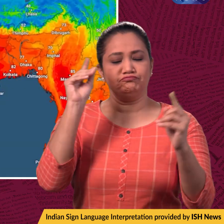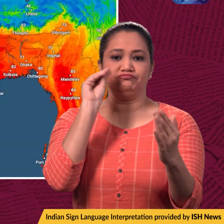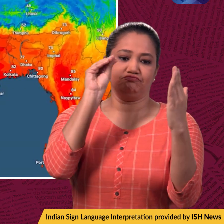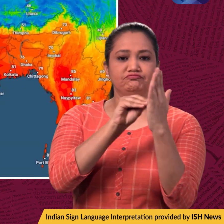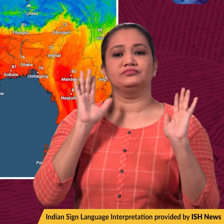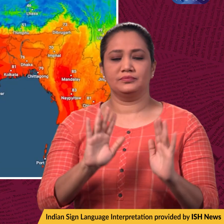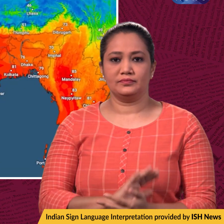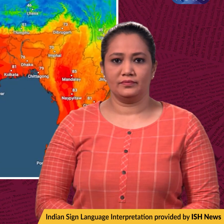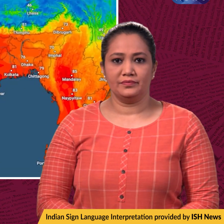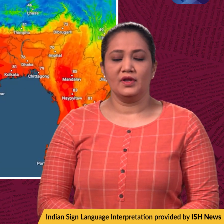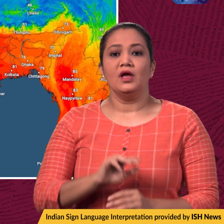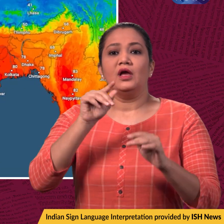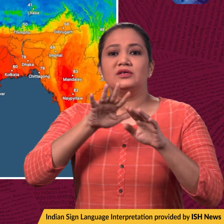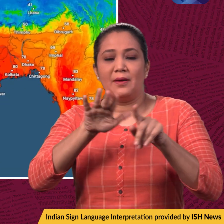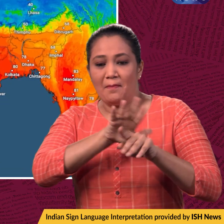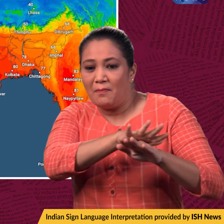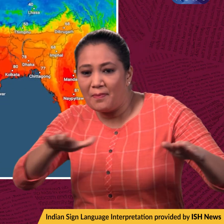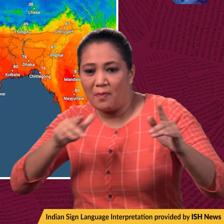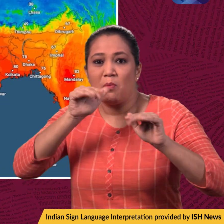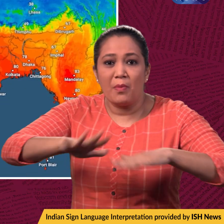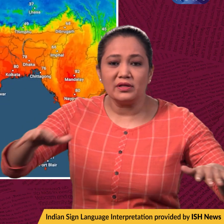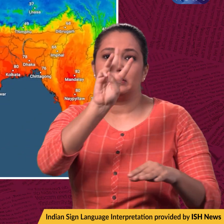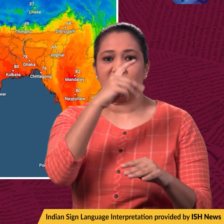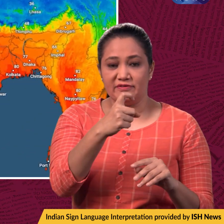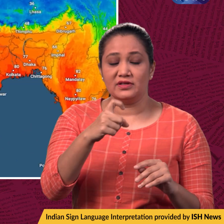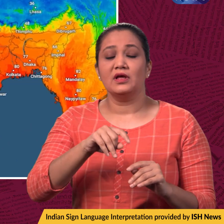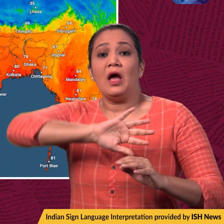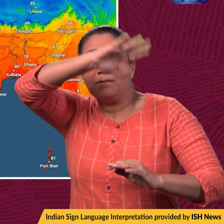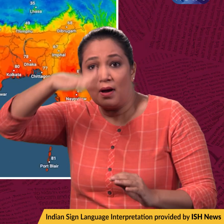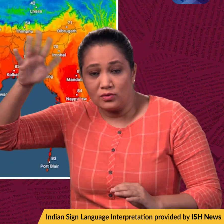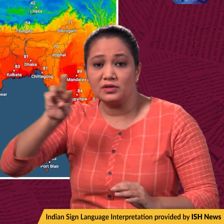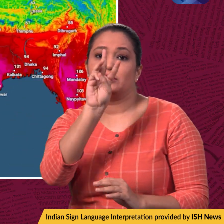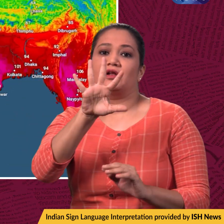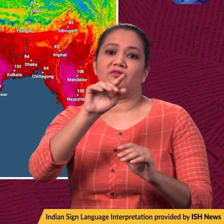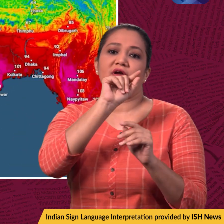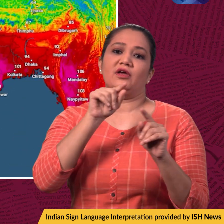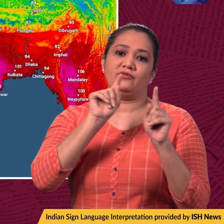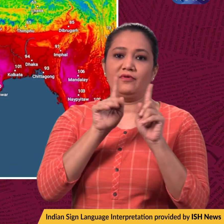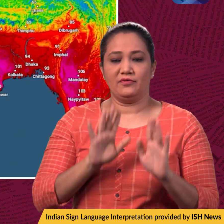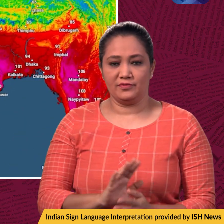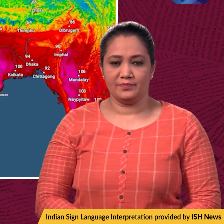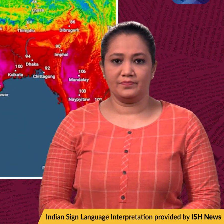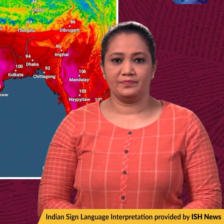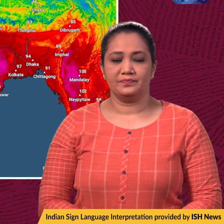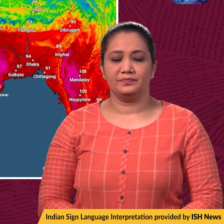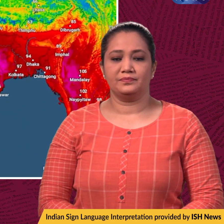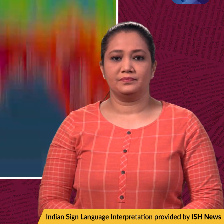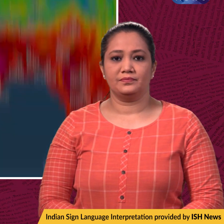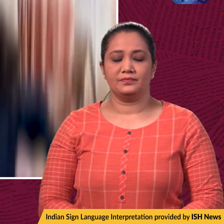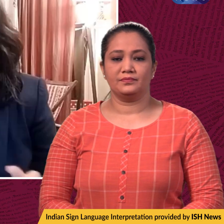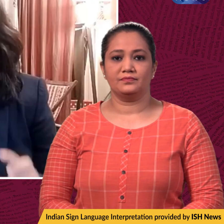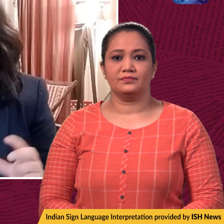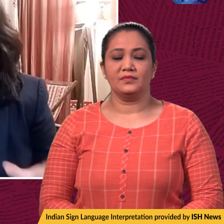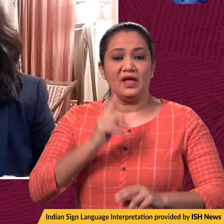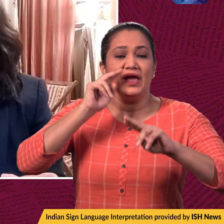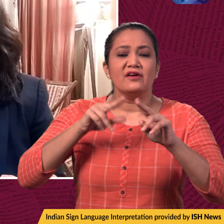in plains, 37 degrees in coastal areas, and 35 degrees Celsius in hilly regions. Another factor